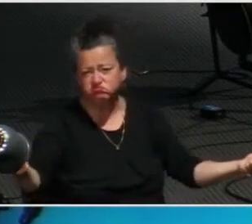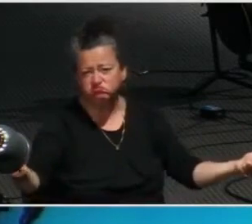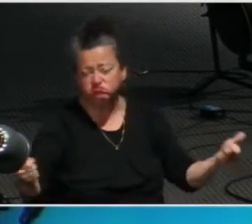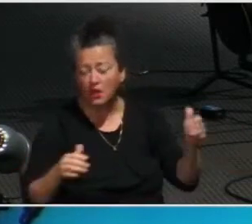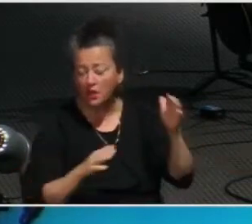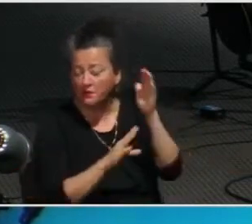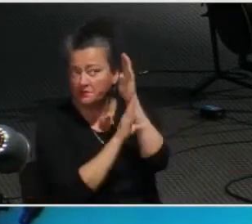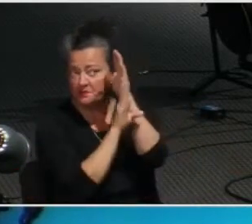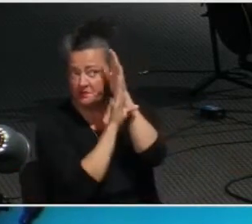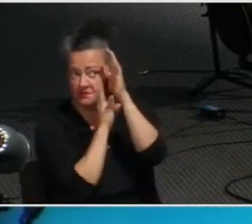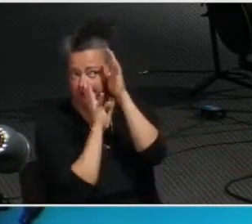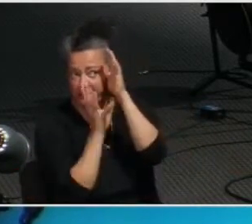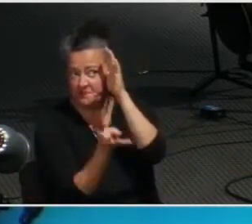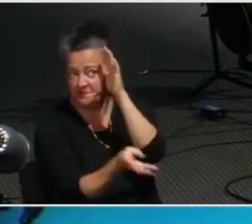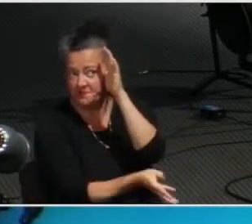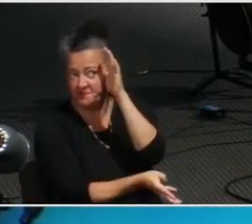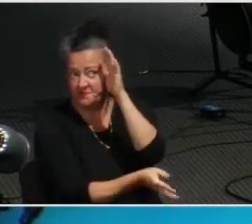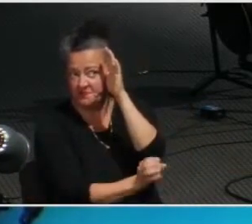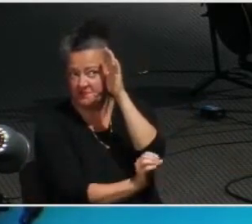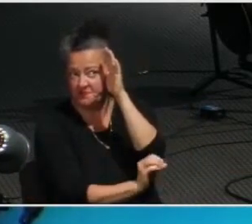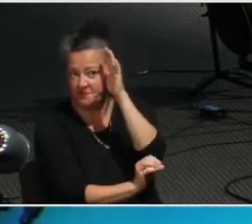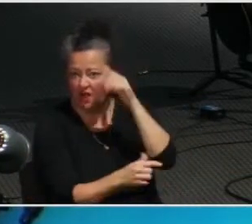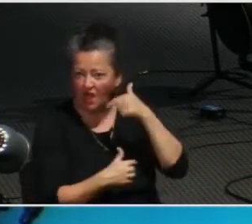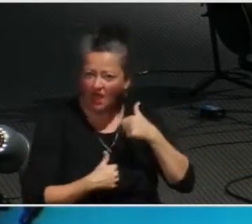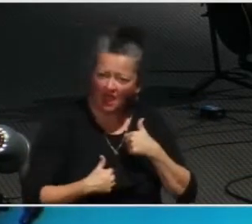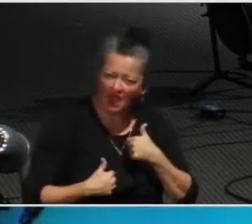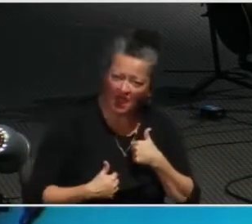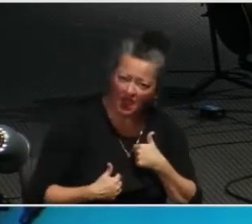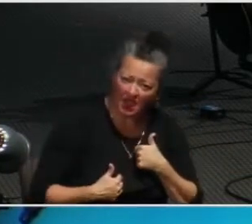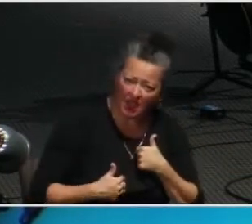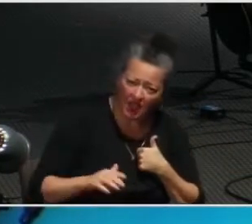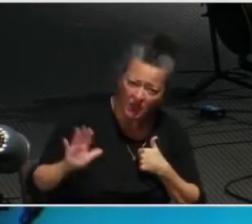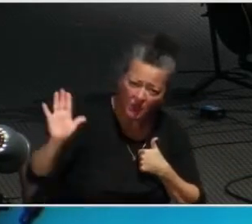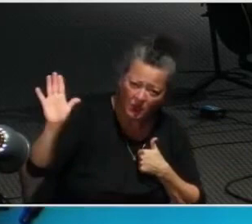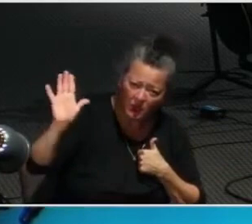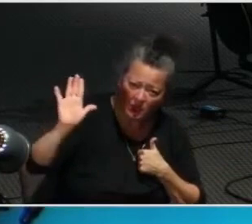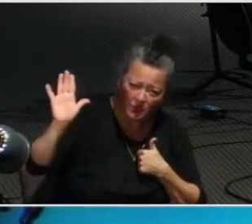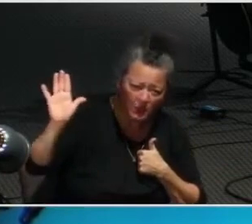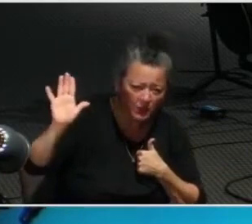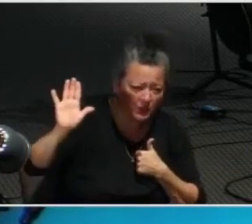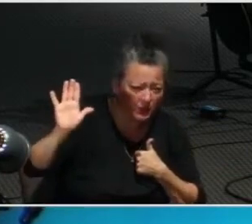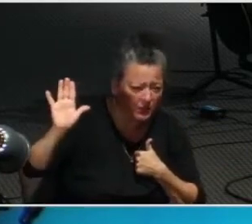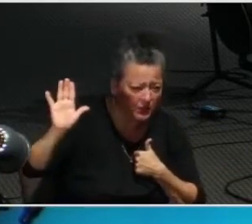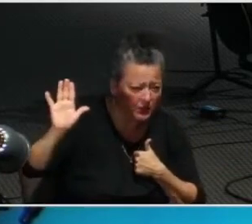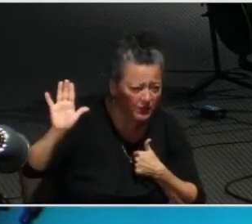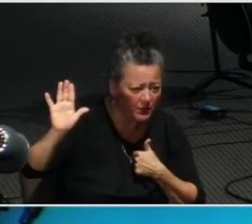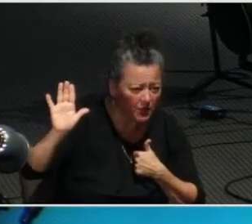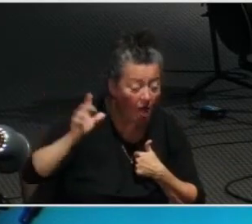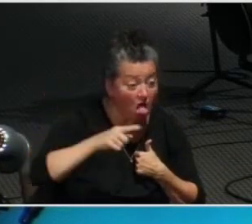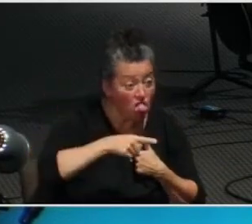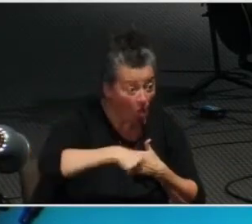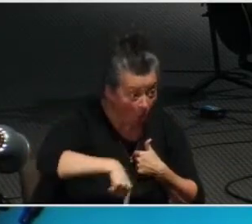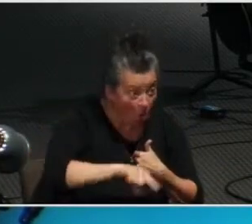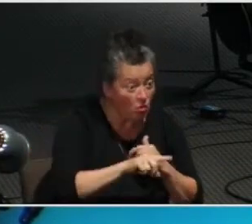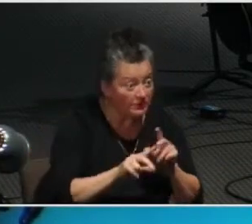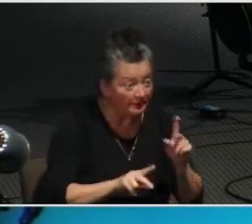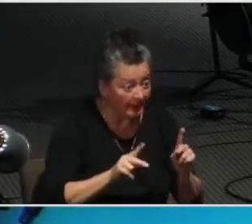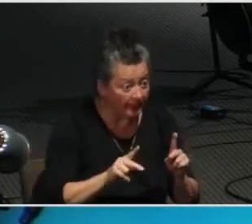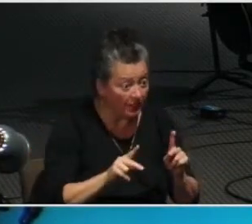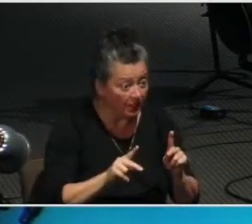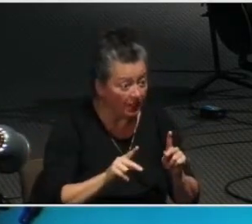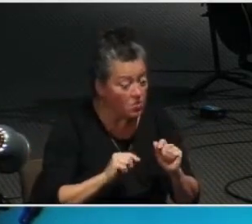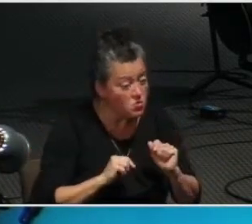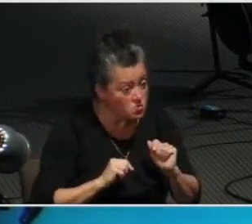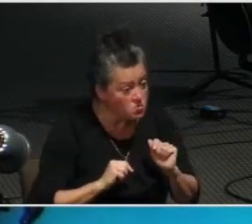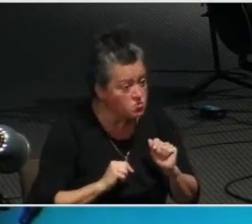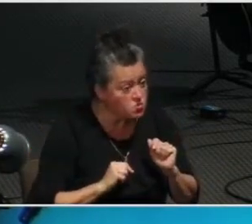mind and has no concern for the farmer's starving children. And the farmer looks up to heaven and